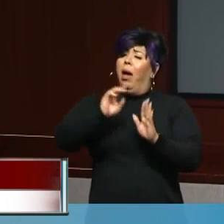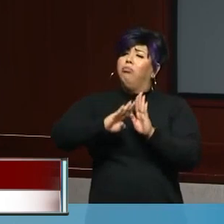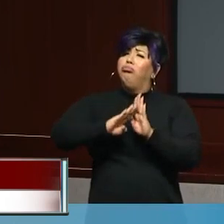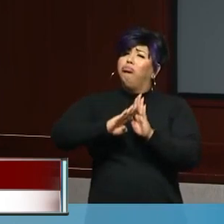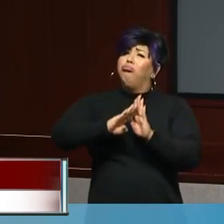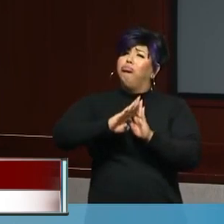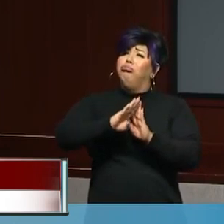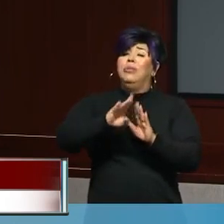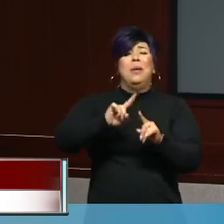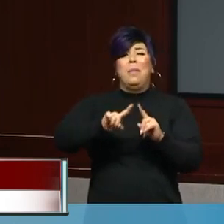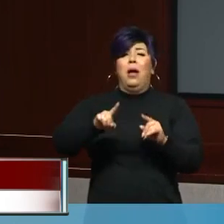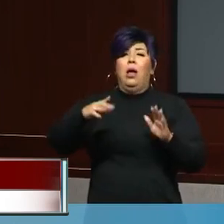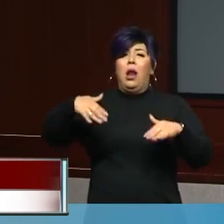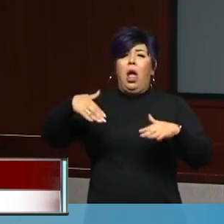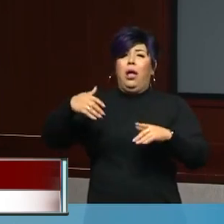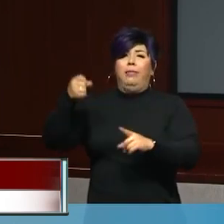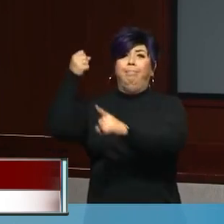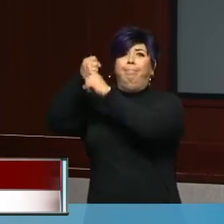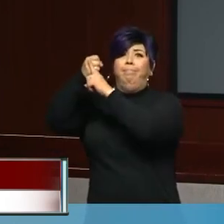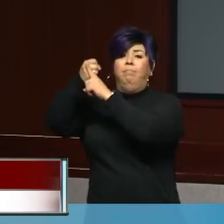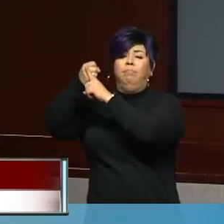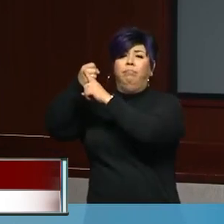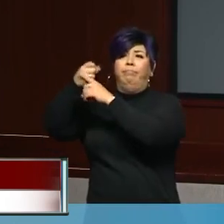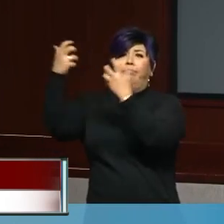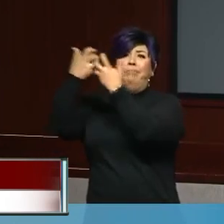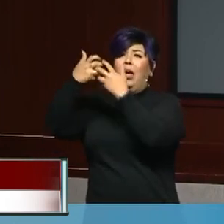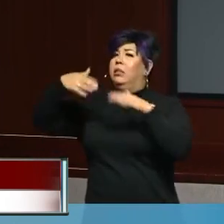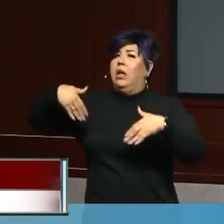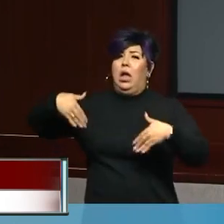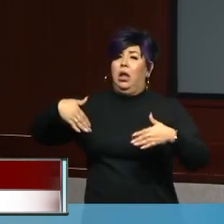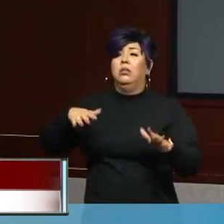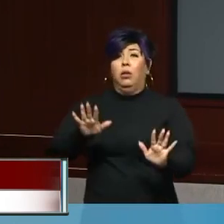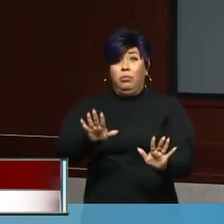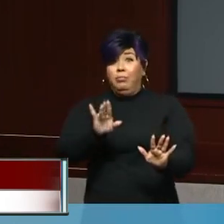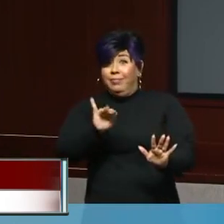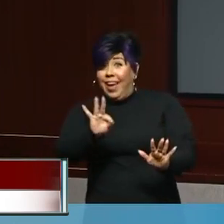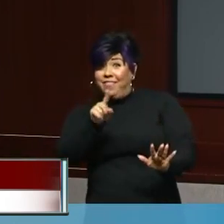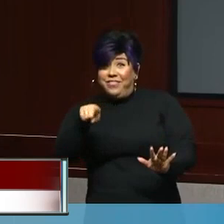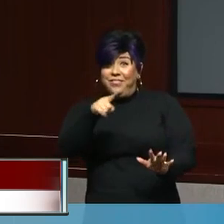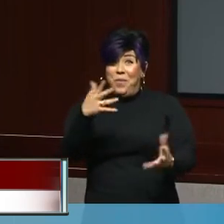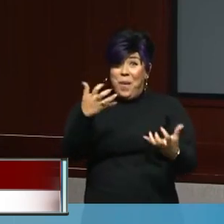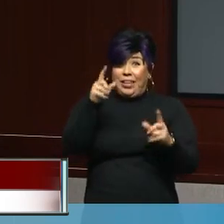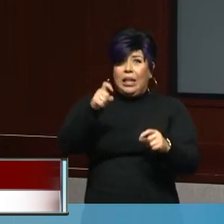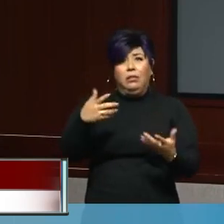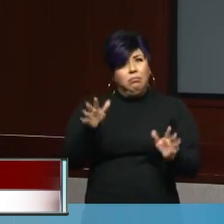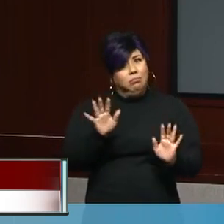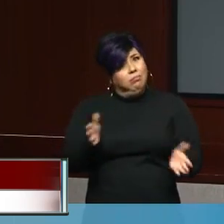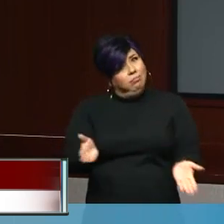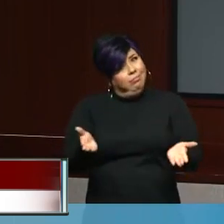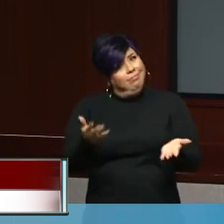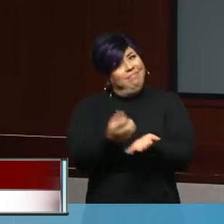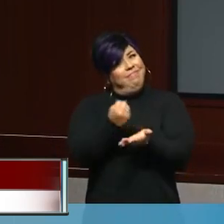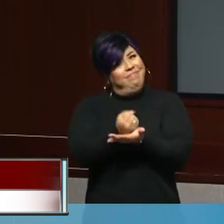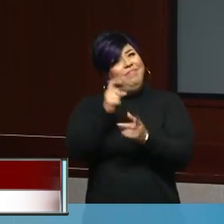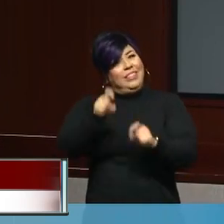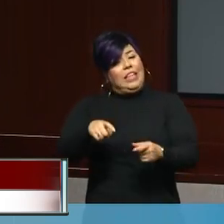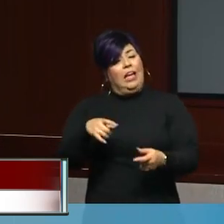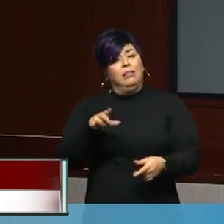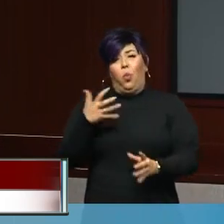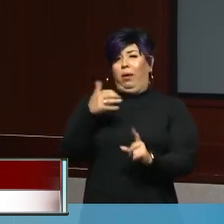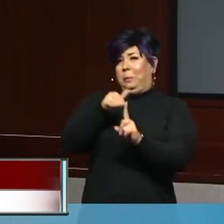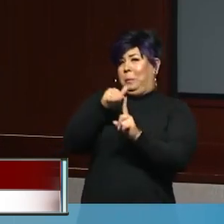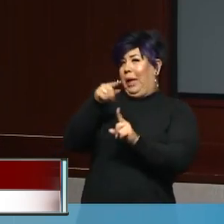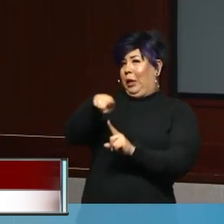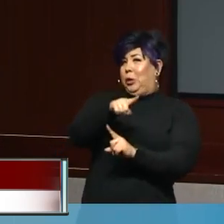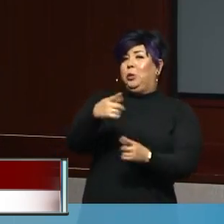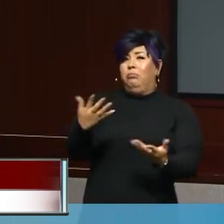up, but we are still below the state average. So for those of you who are interested, that's why we read off all of the testing locations today. And just a reminder,